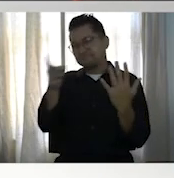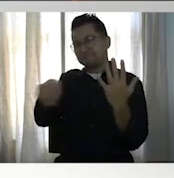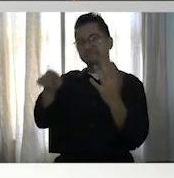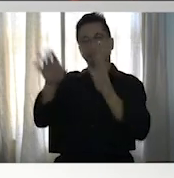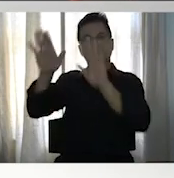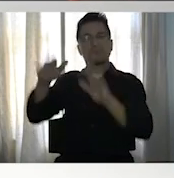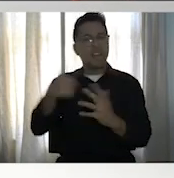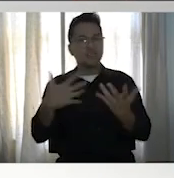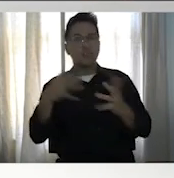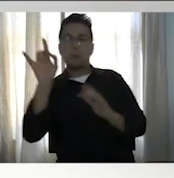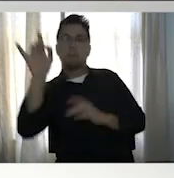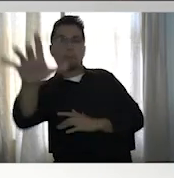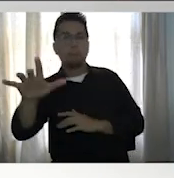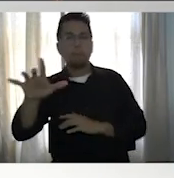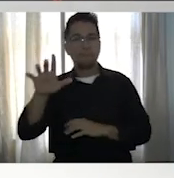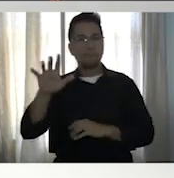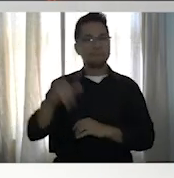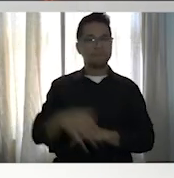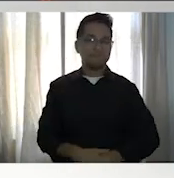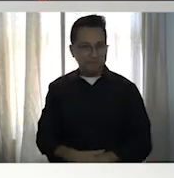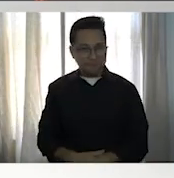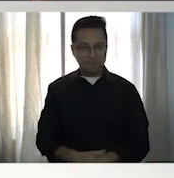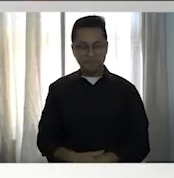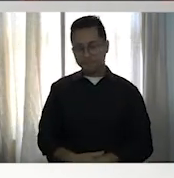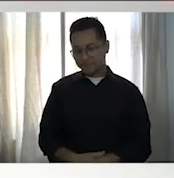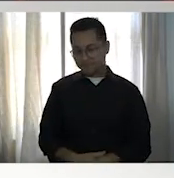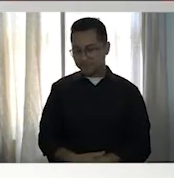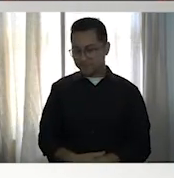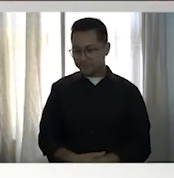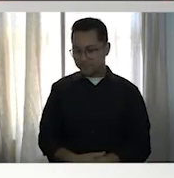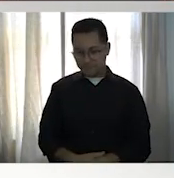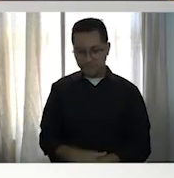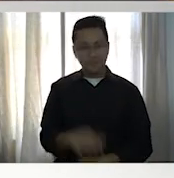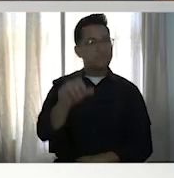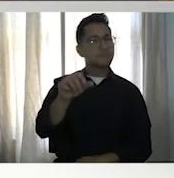So wanted to make sure you knew about those.